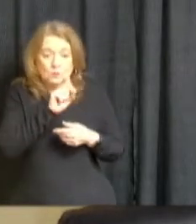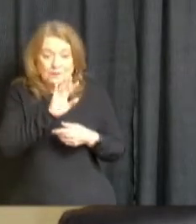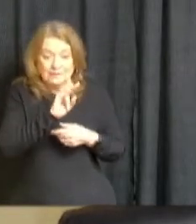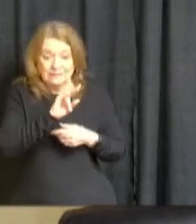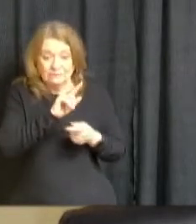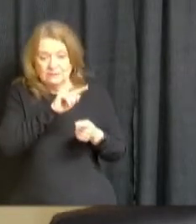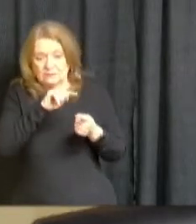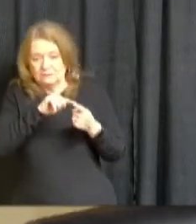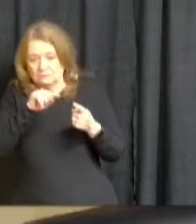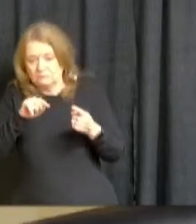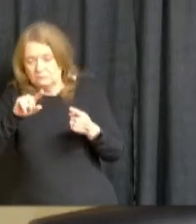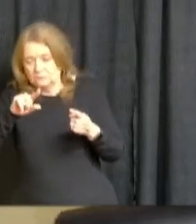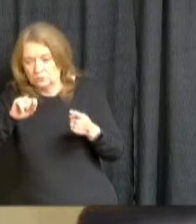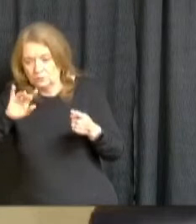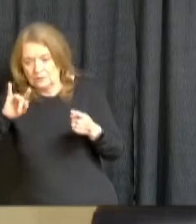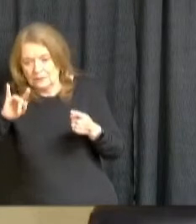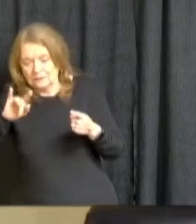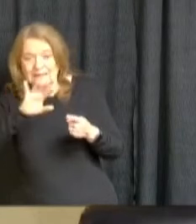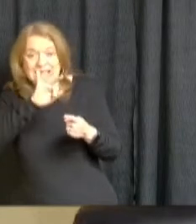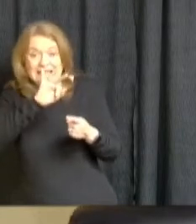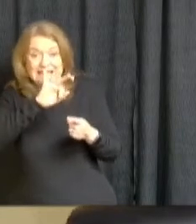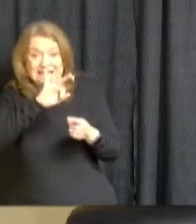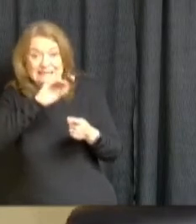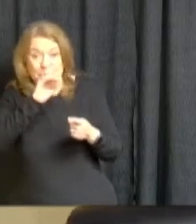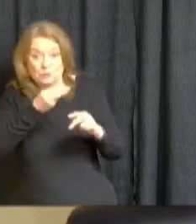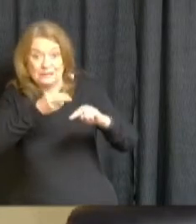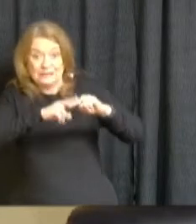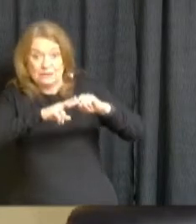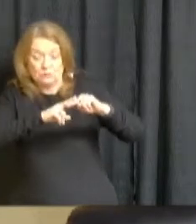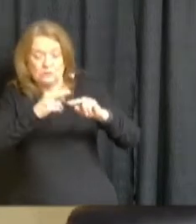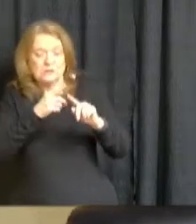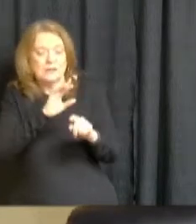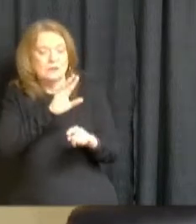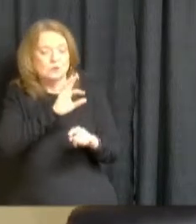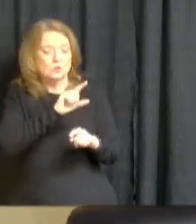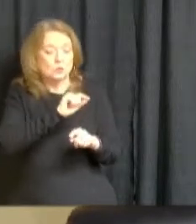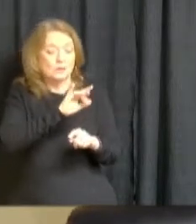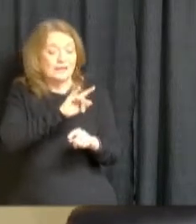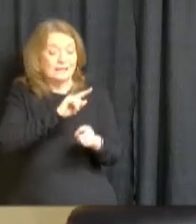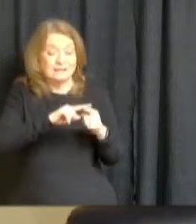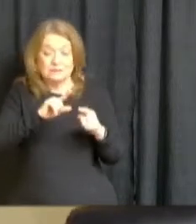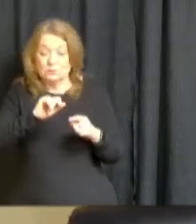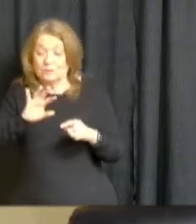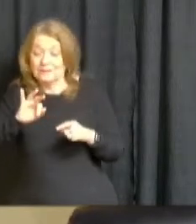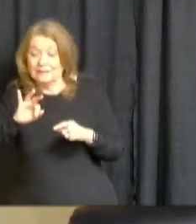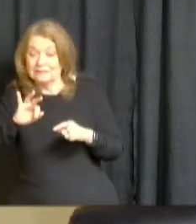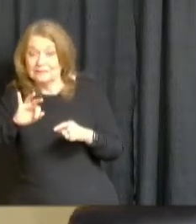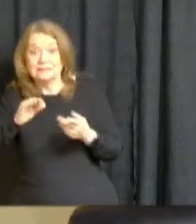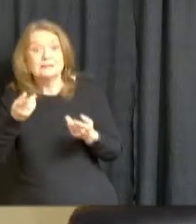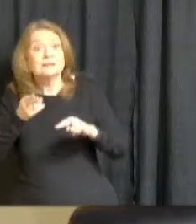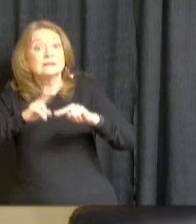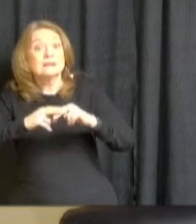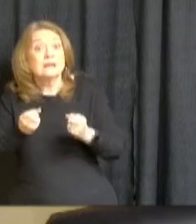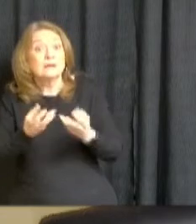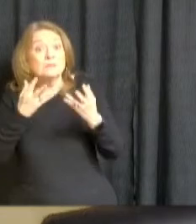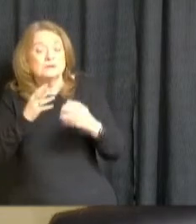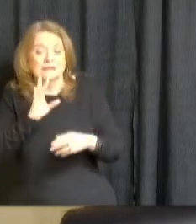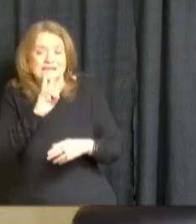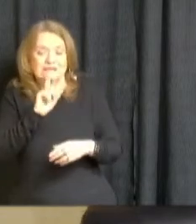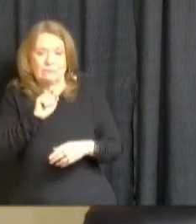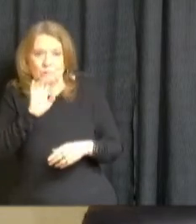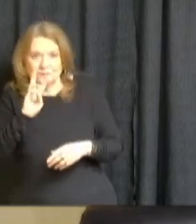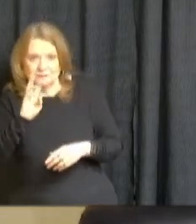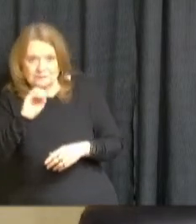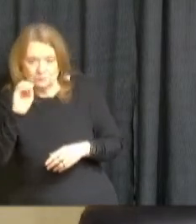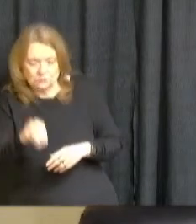2017 to 2018, we saw a 19% increase. From 18 to 19, we saw 7.6%